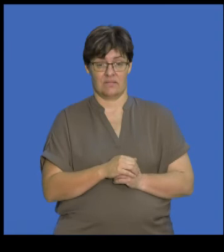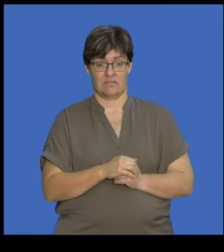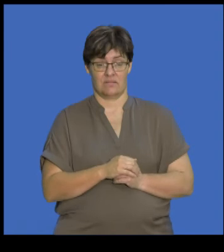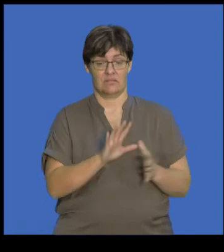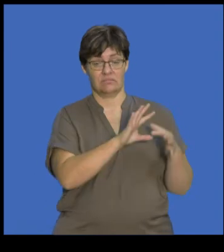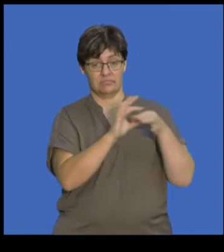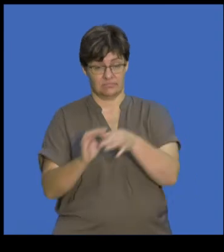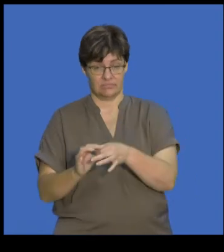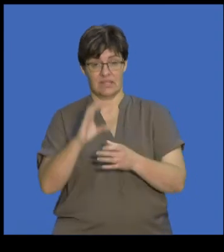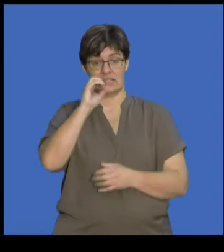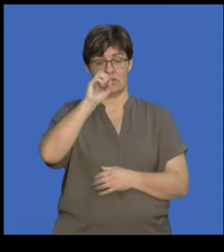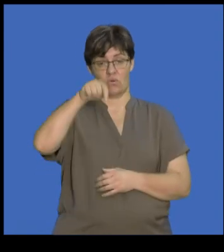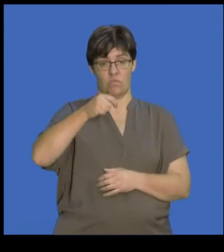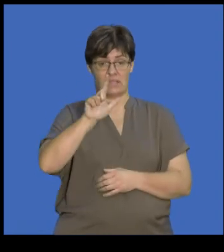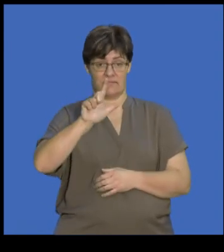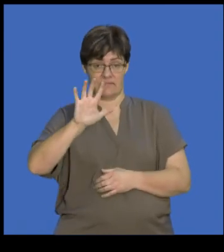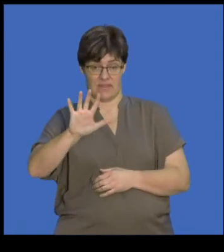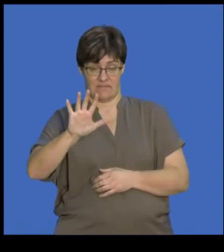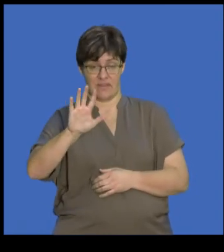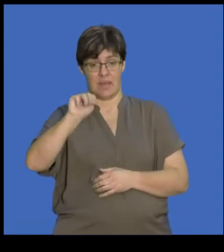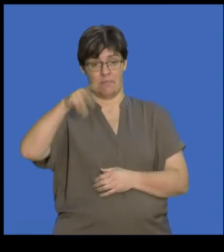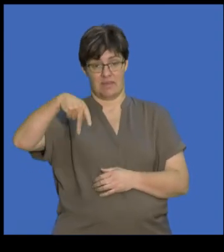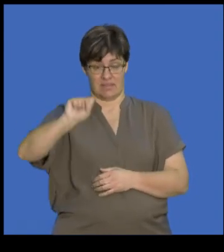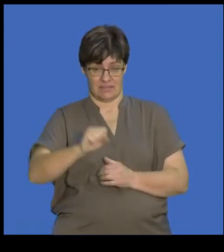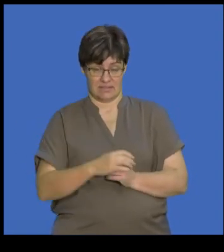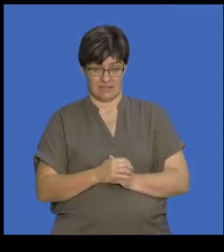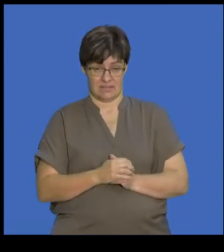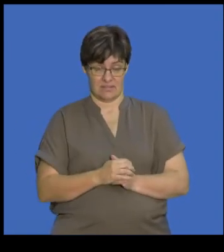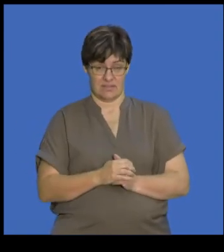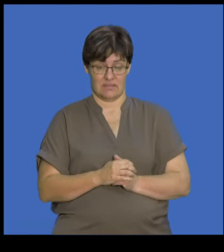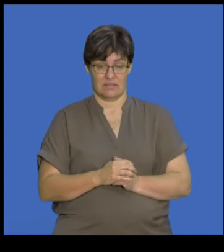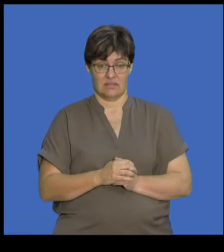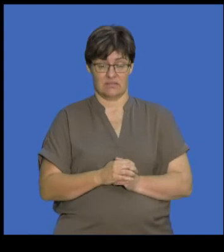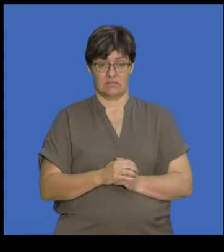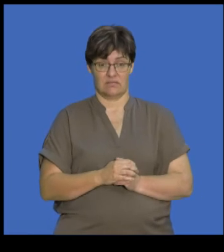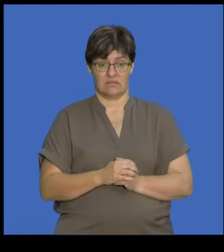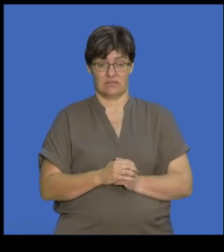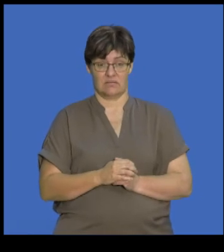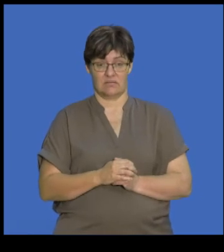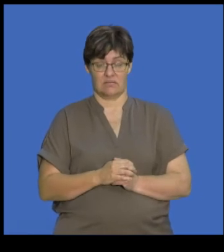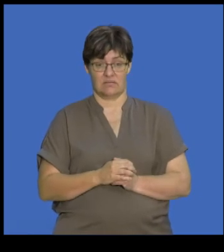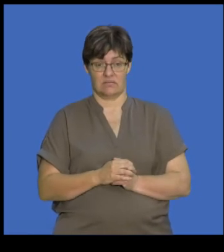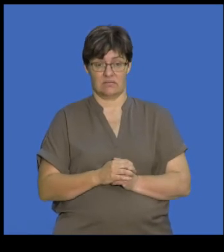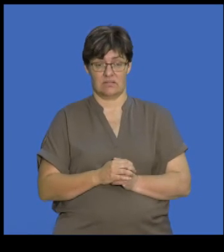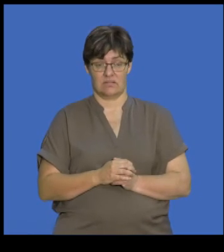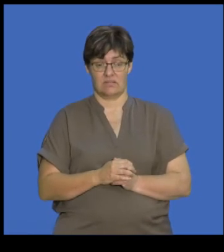corresponds to 0.75 amperes, right? And then if we go back to that